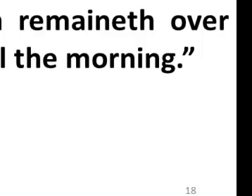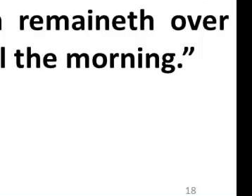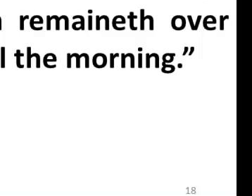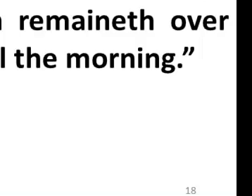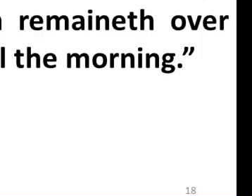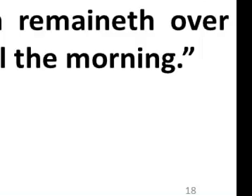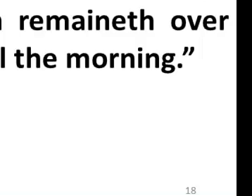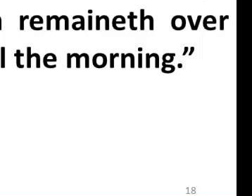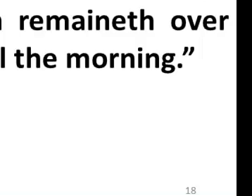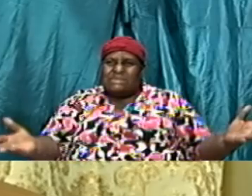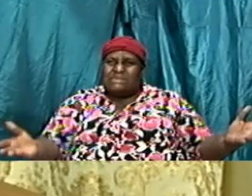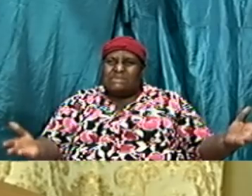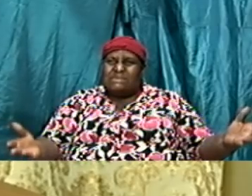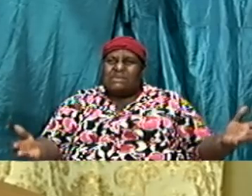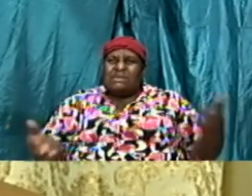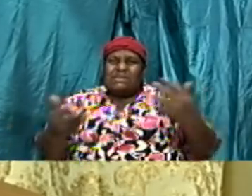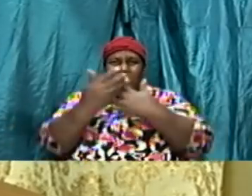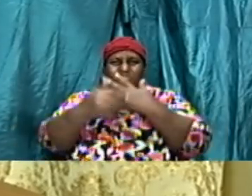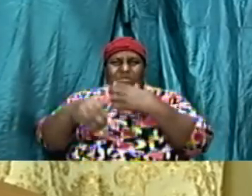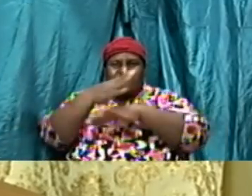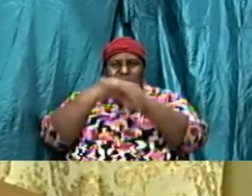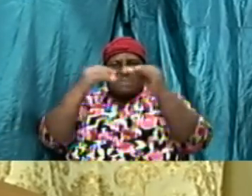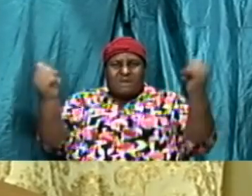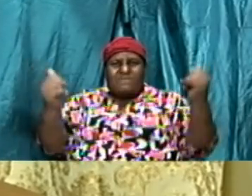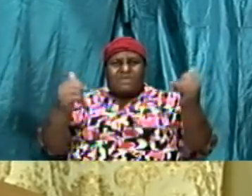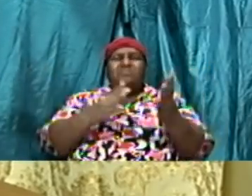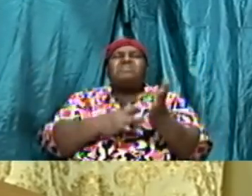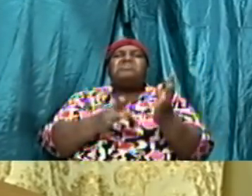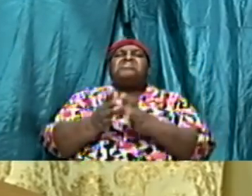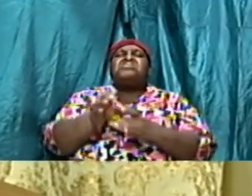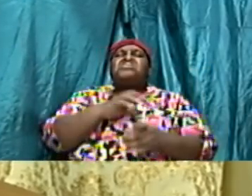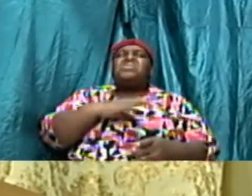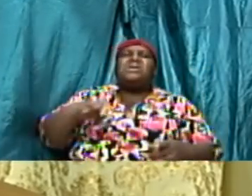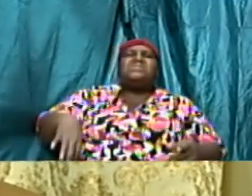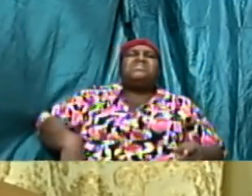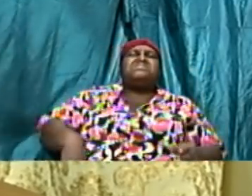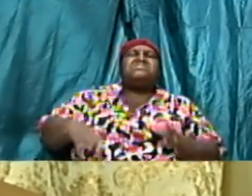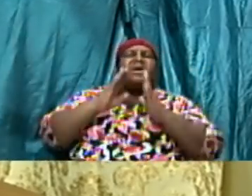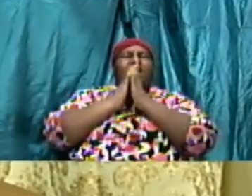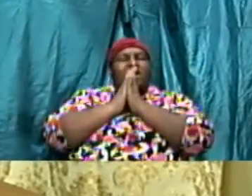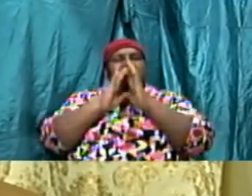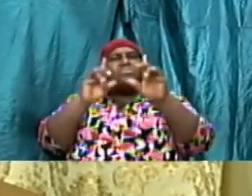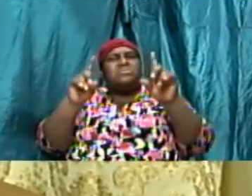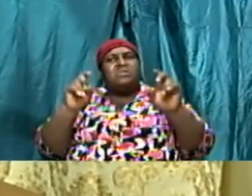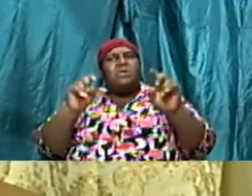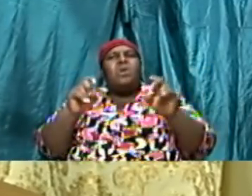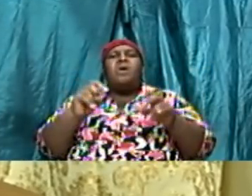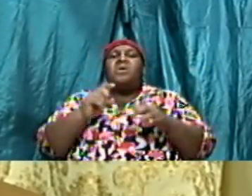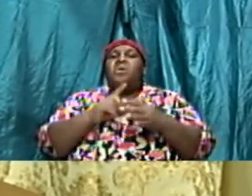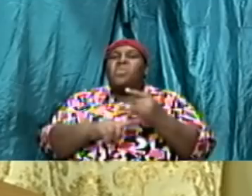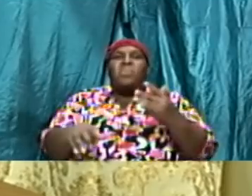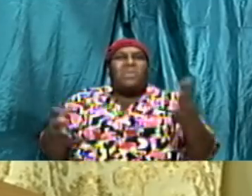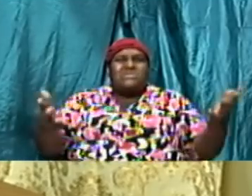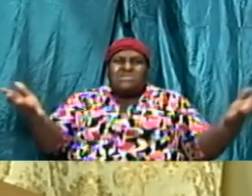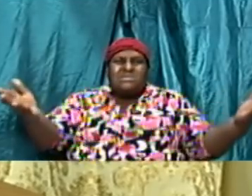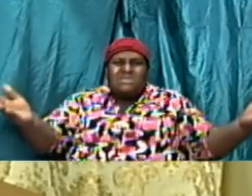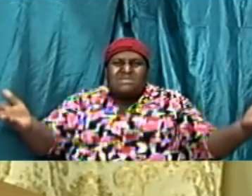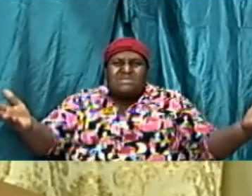amen, and Jesus the Christ, they were asking the question, what is this? They were